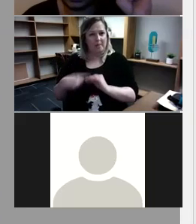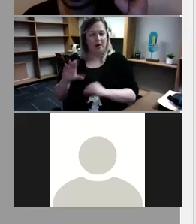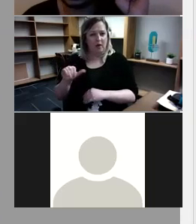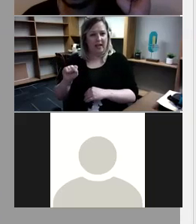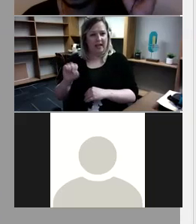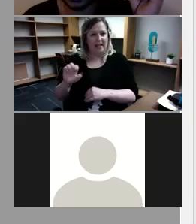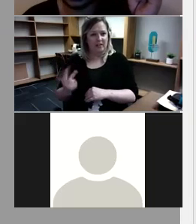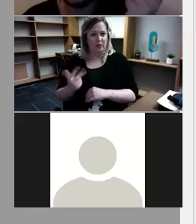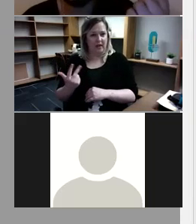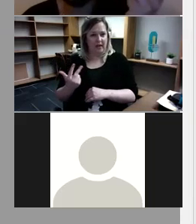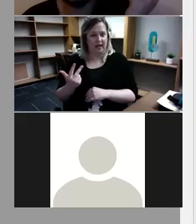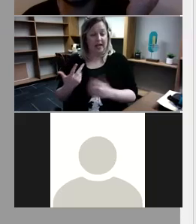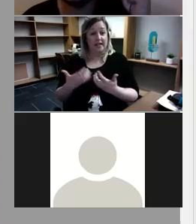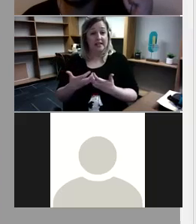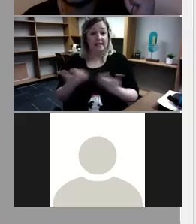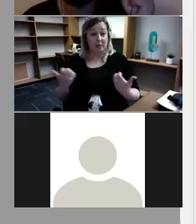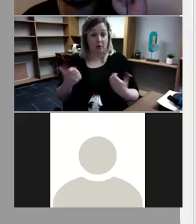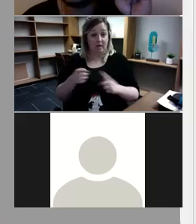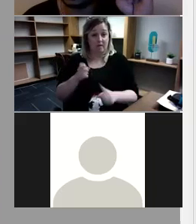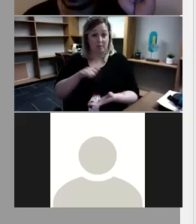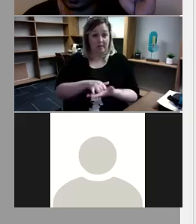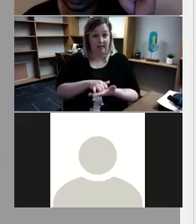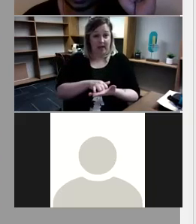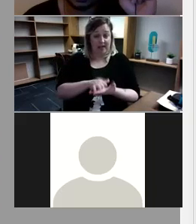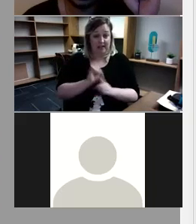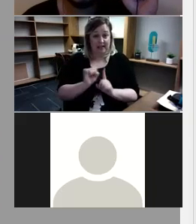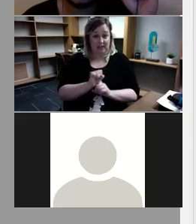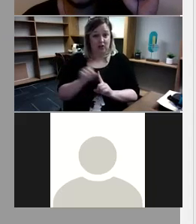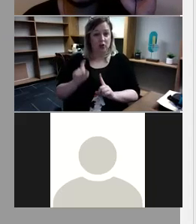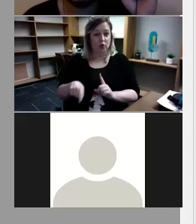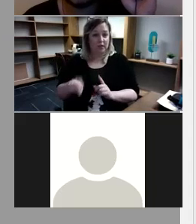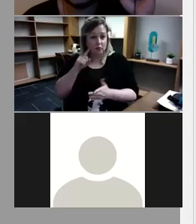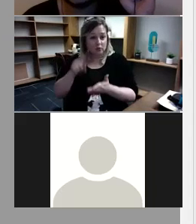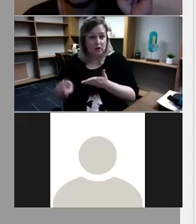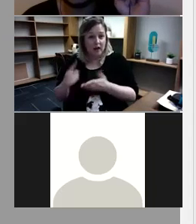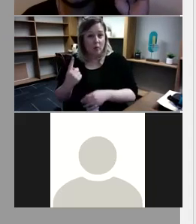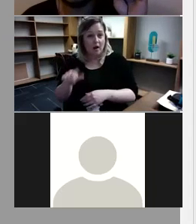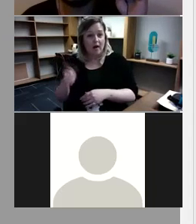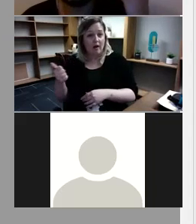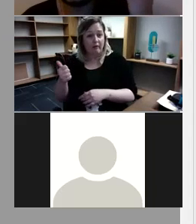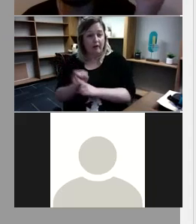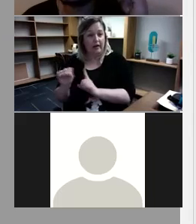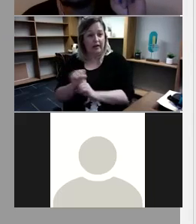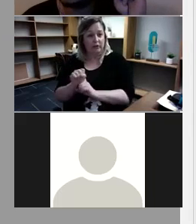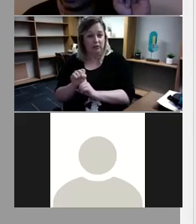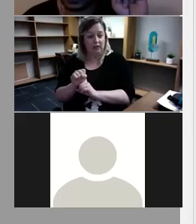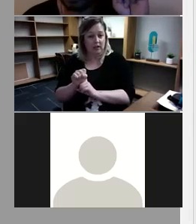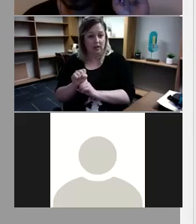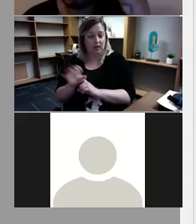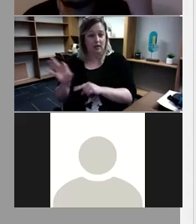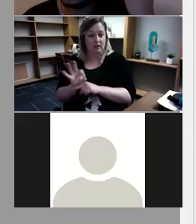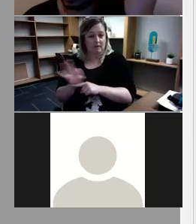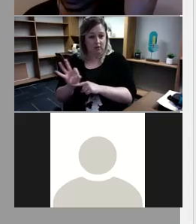apart from this particular condition, we also need to check for one other condition, that is for the function a of f of n by